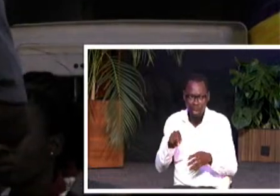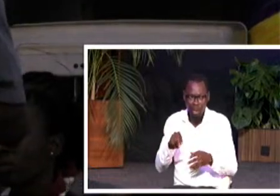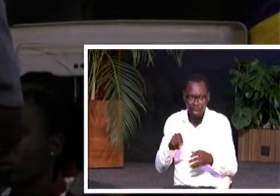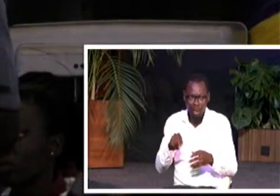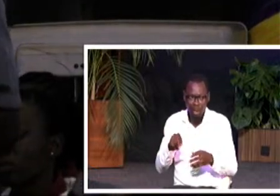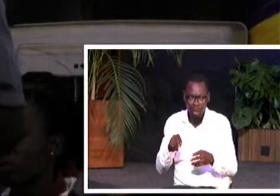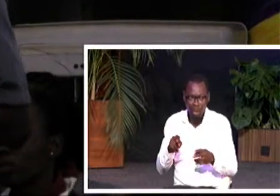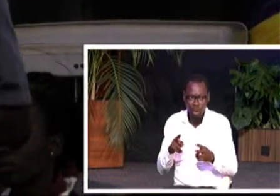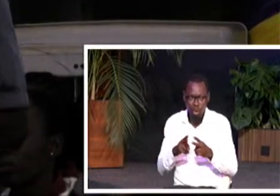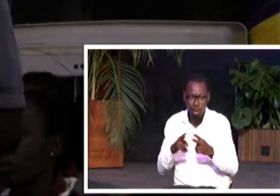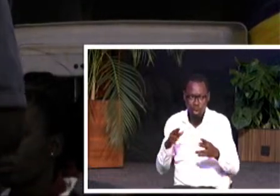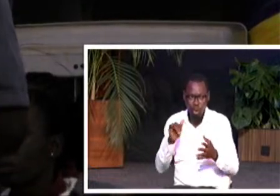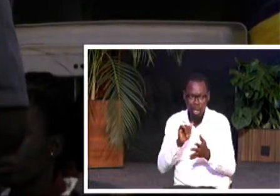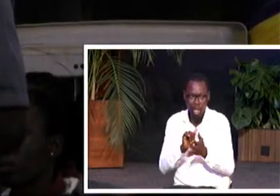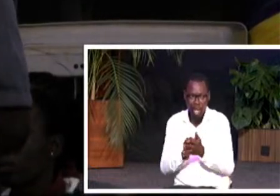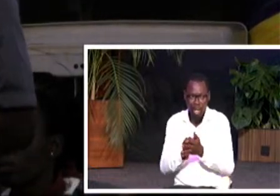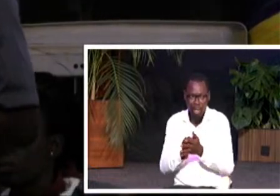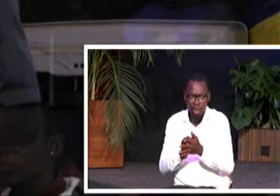get left behind?